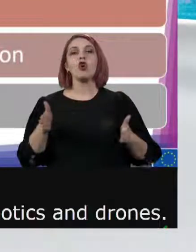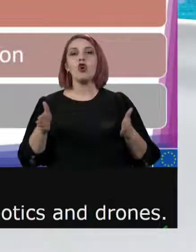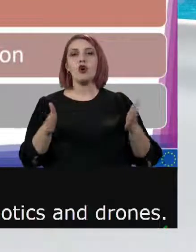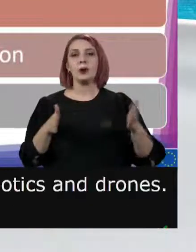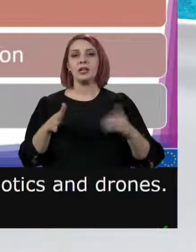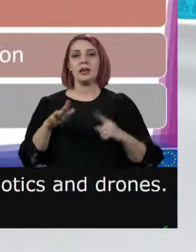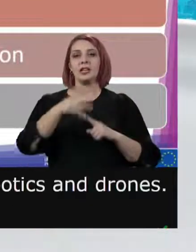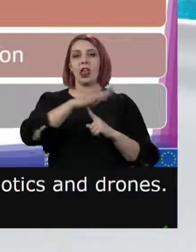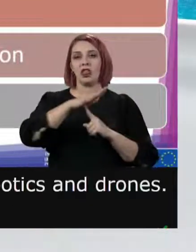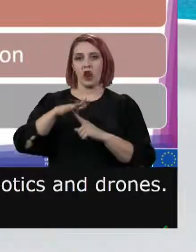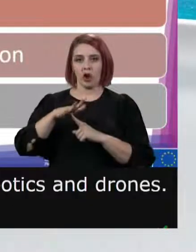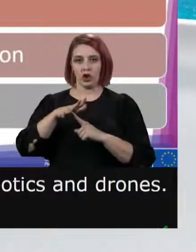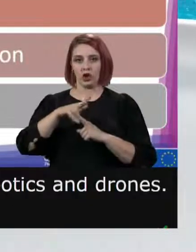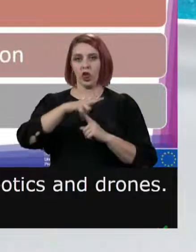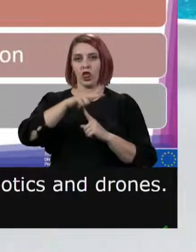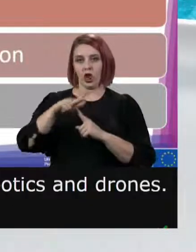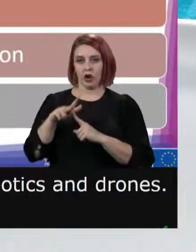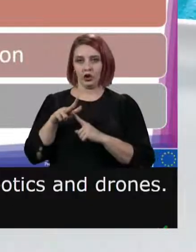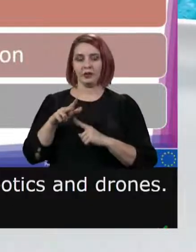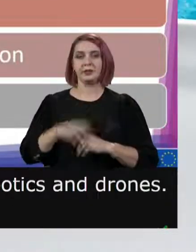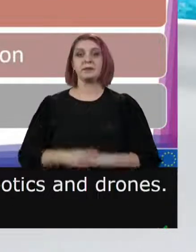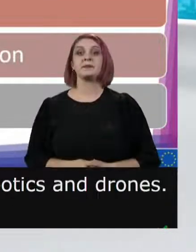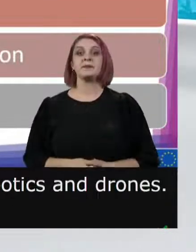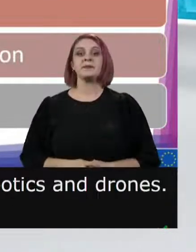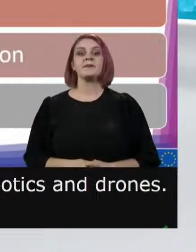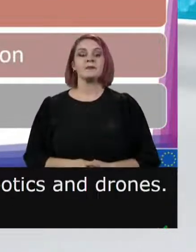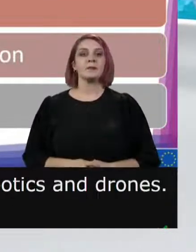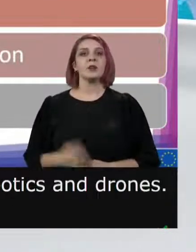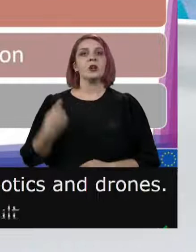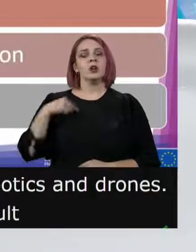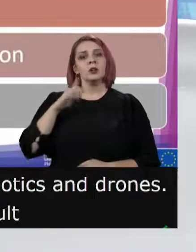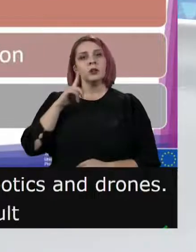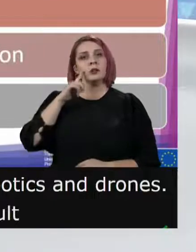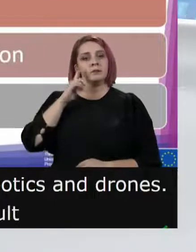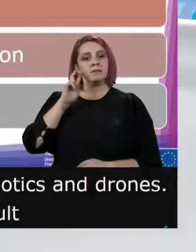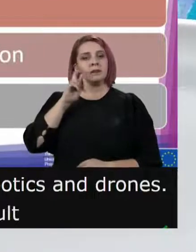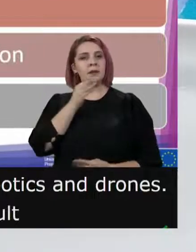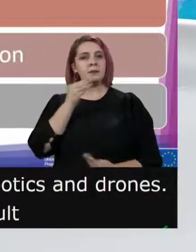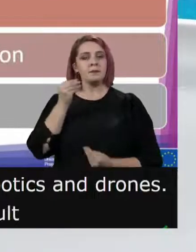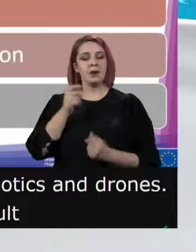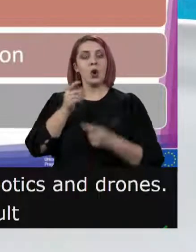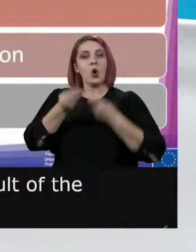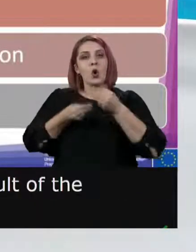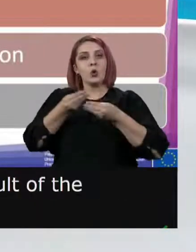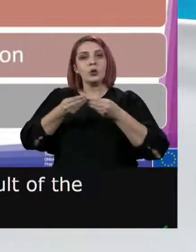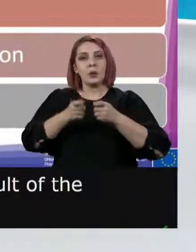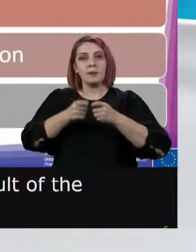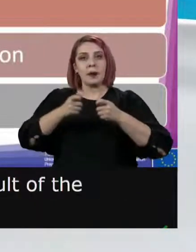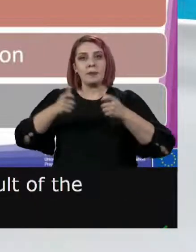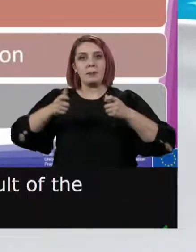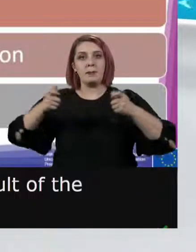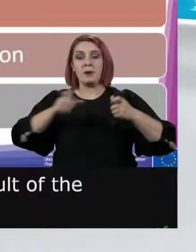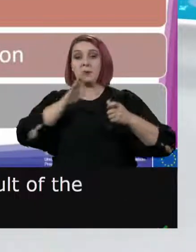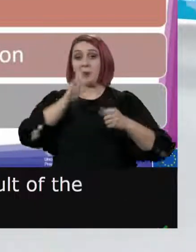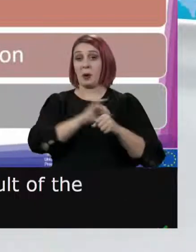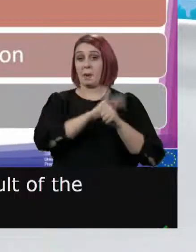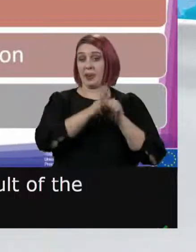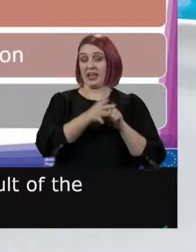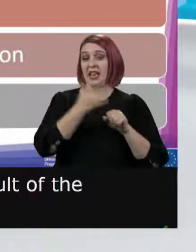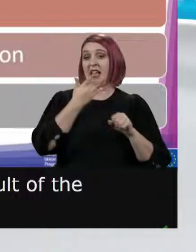seen growing as a result of the pandemic, including ideas of remote presence and